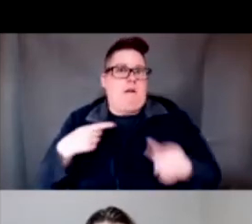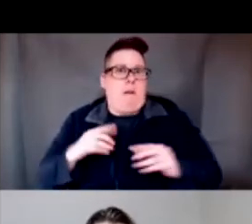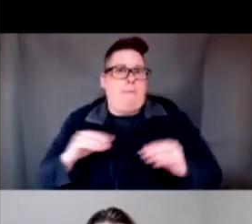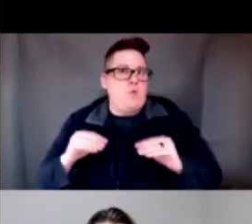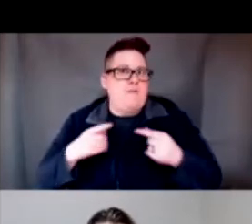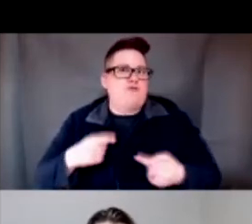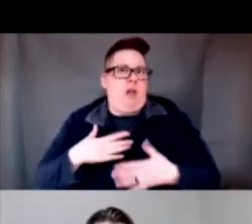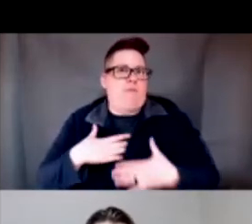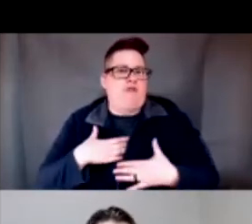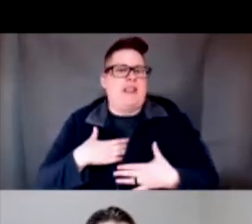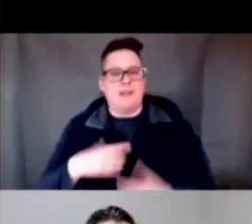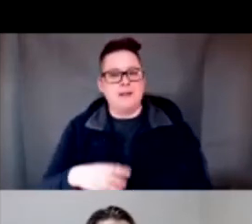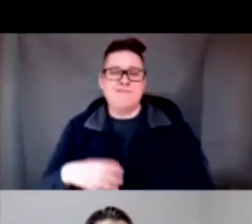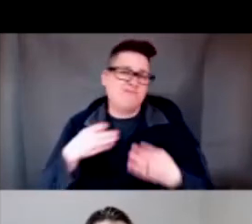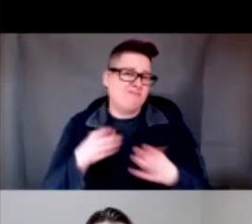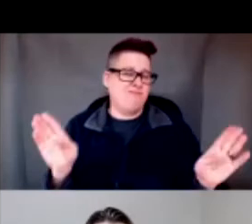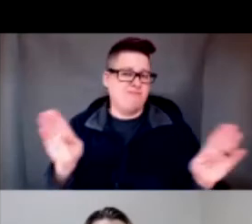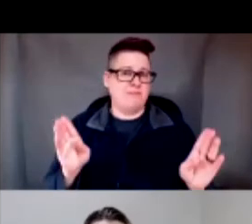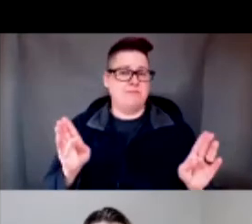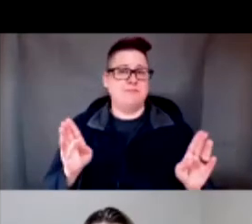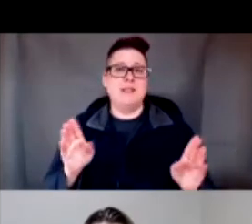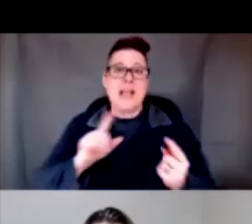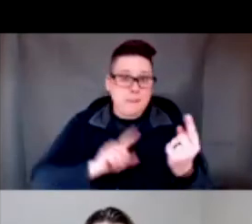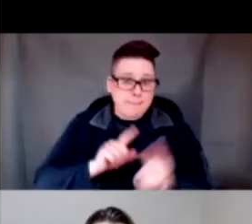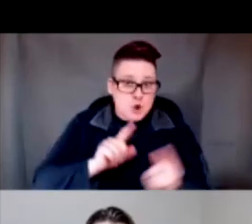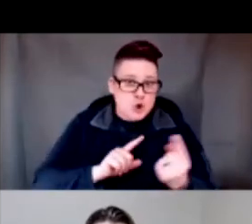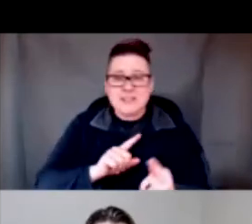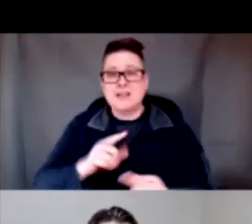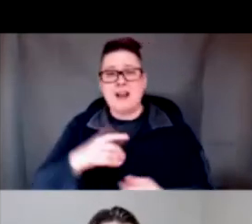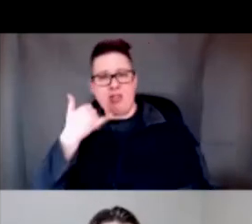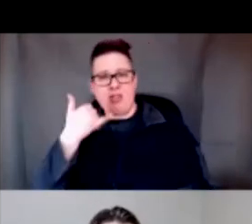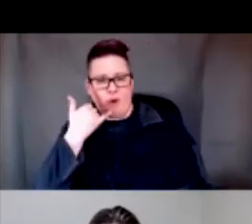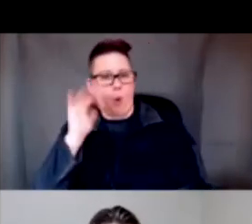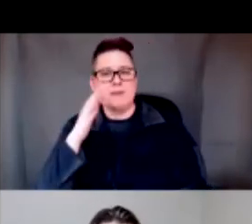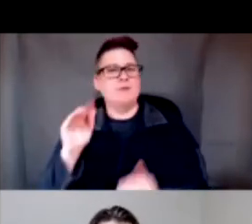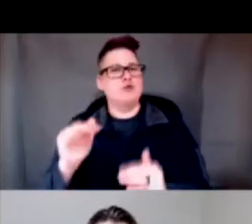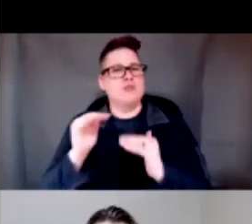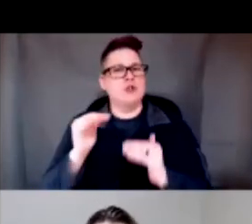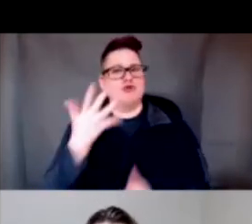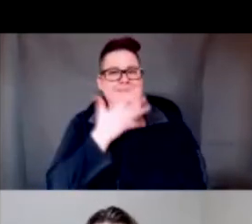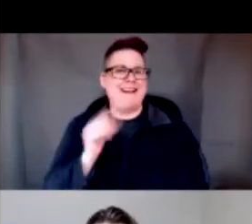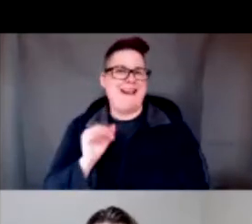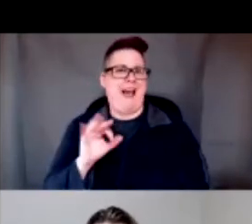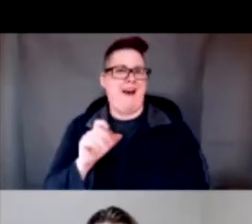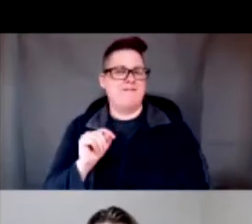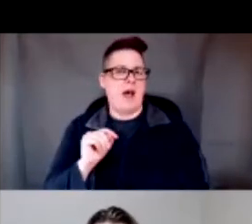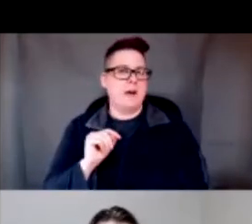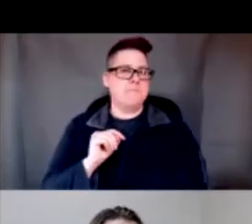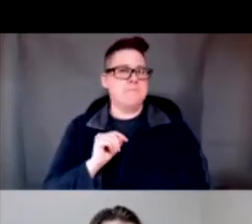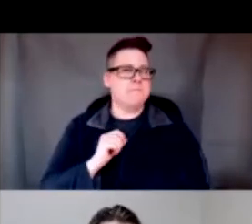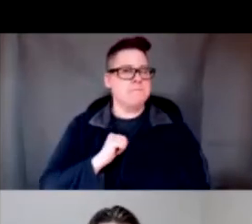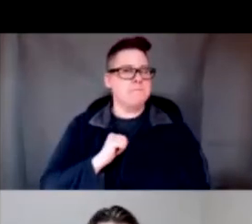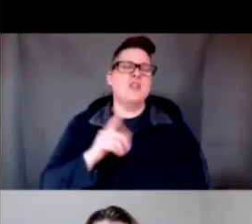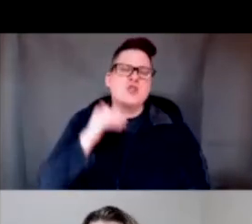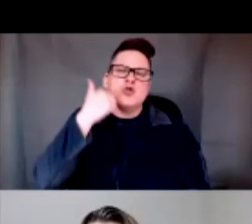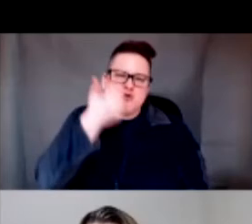breathe. And overall, in person and over the phone, she presents with restricted affect and is guarded. She's a shy